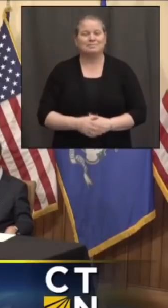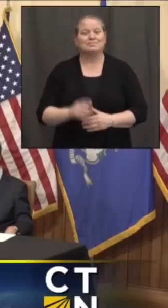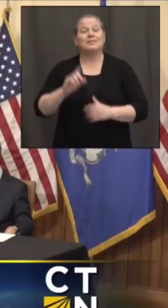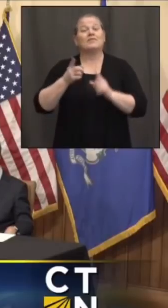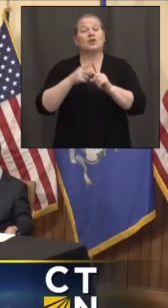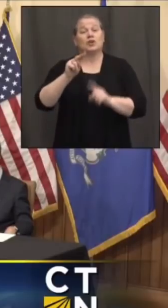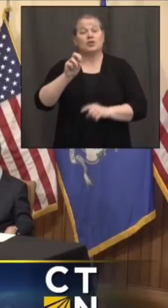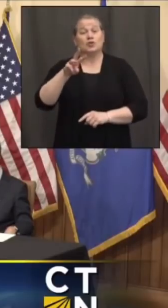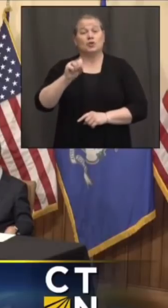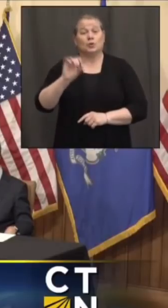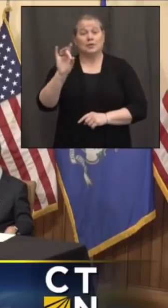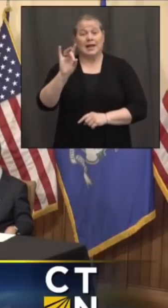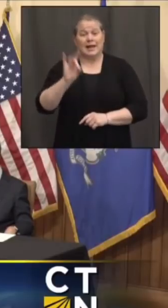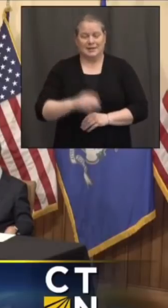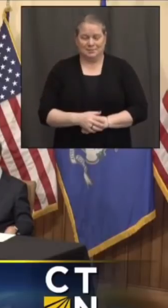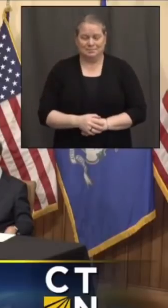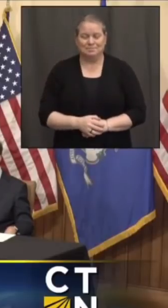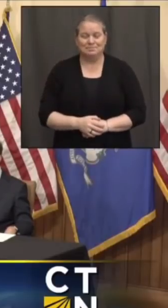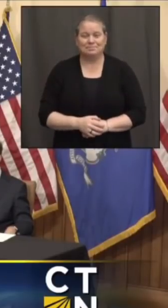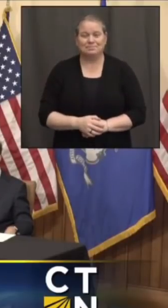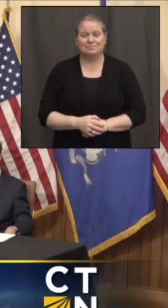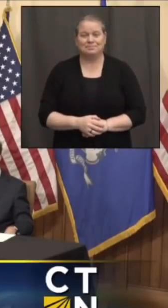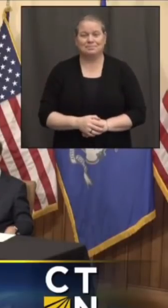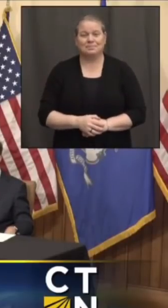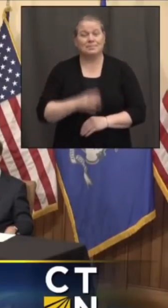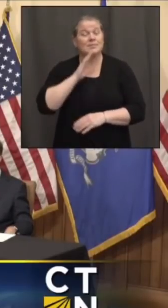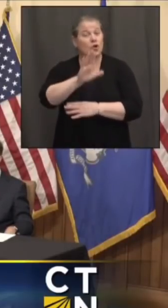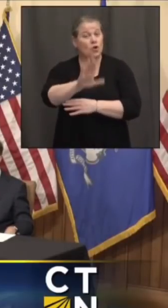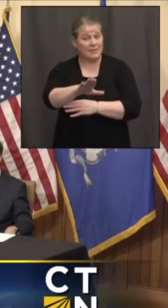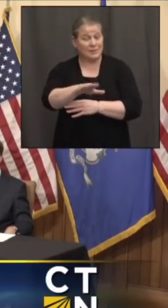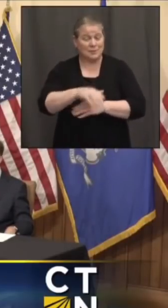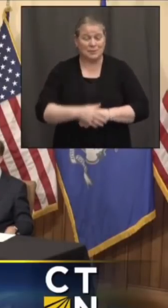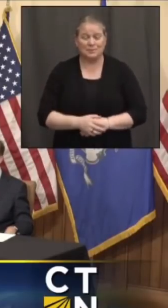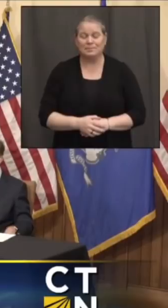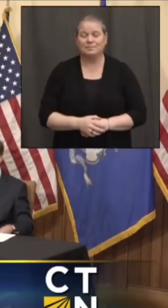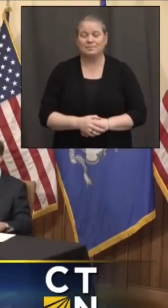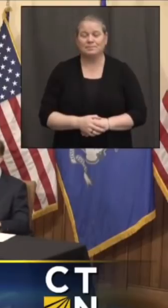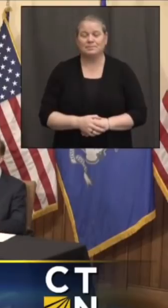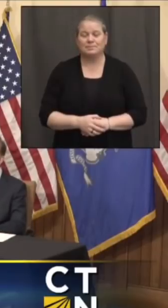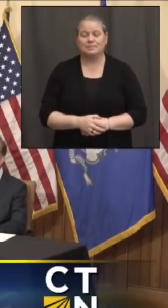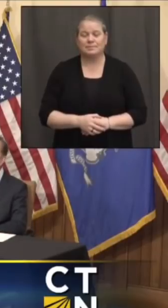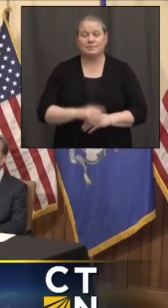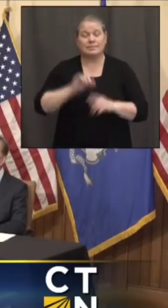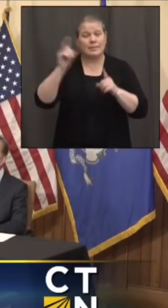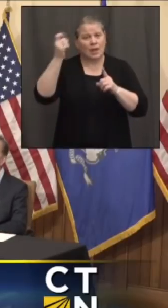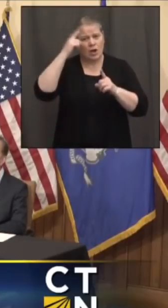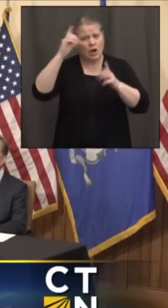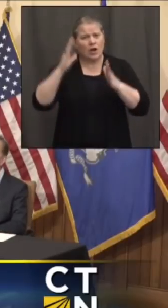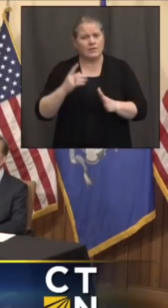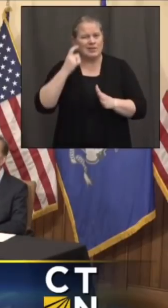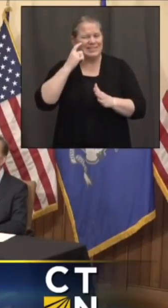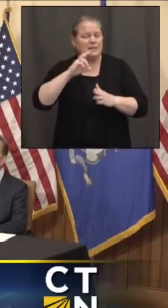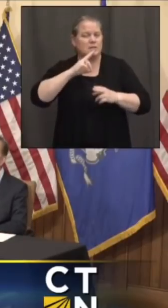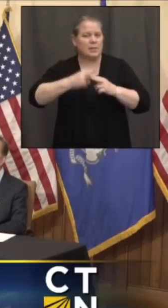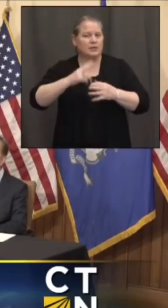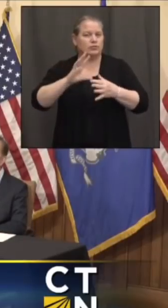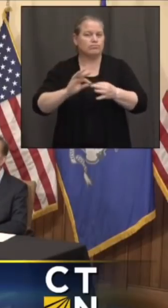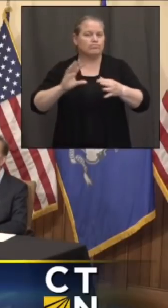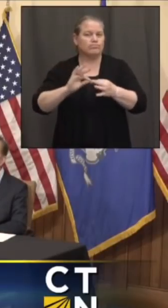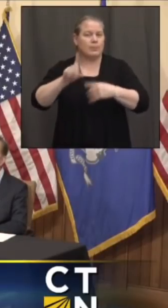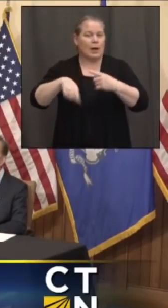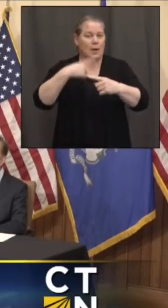Good afternoon, everyone. Governor, you talked about just a moment ago the supply chain and a lot of